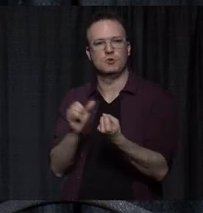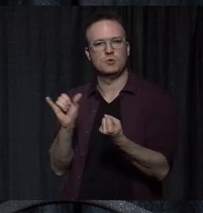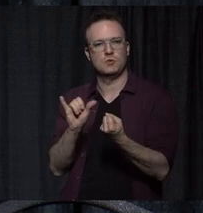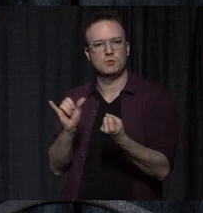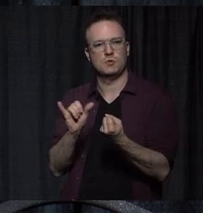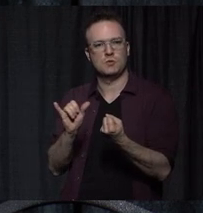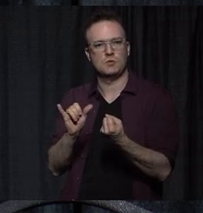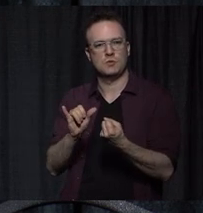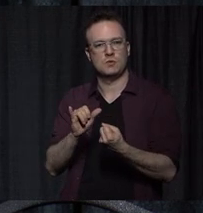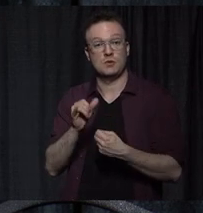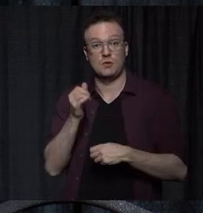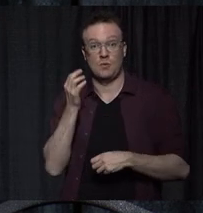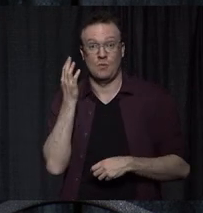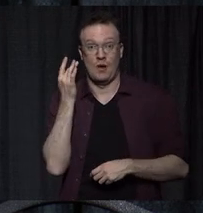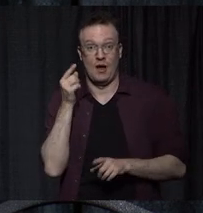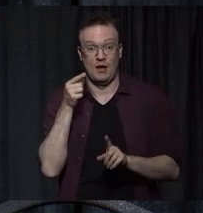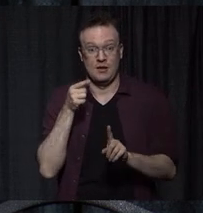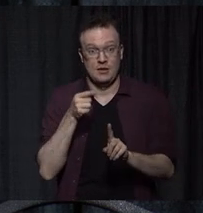Because